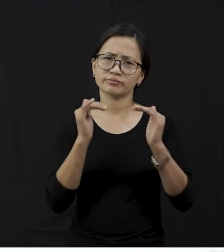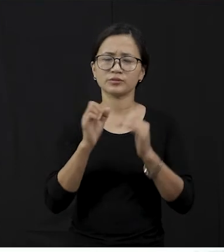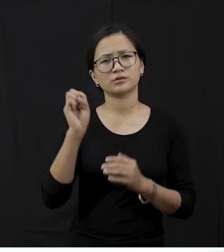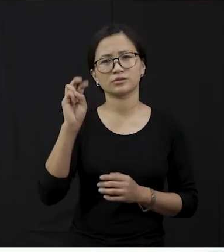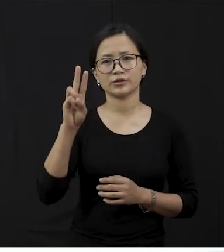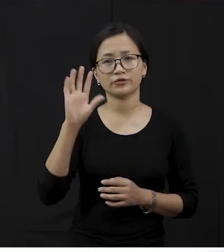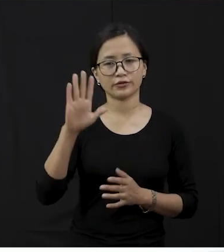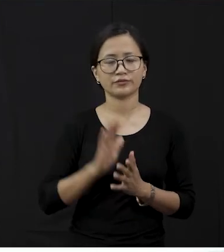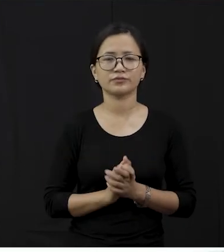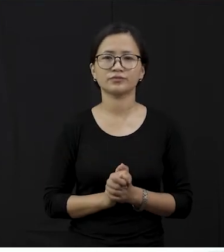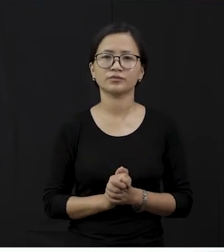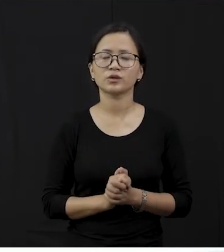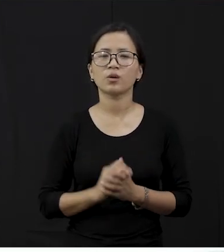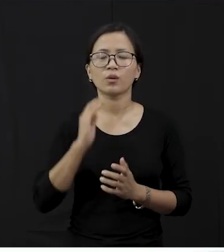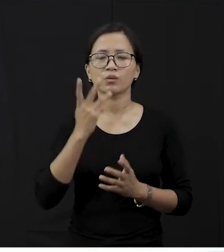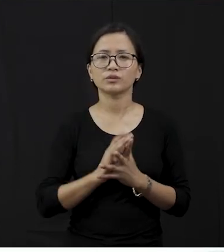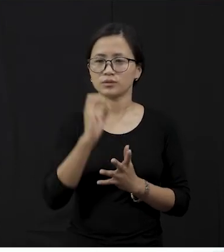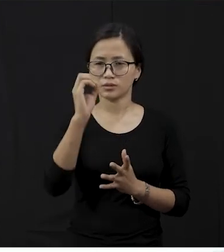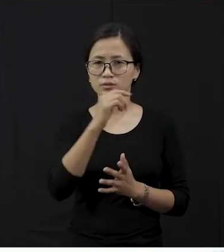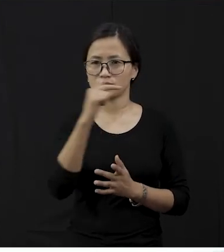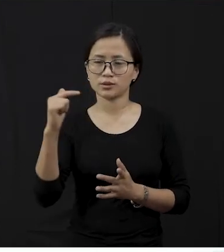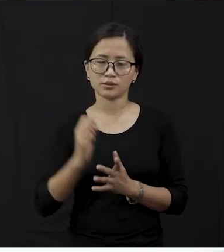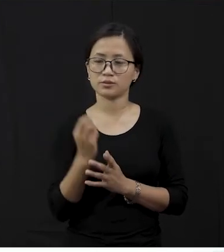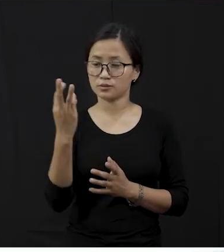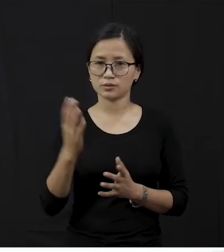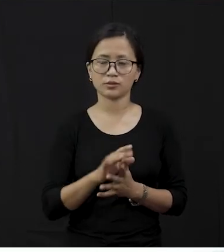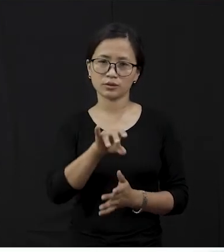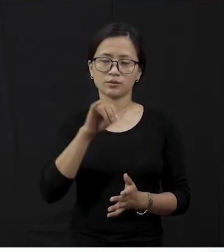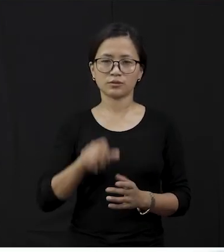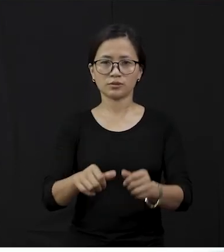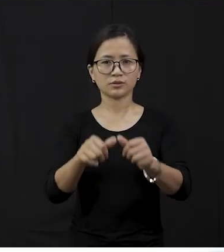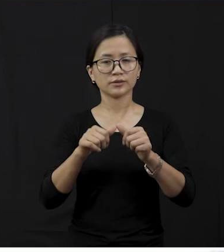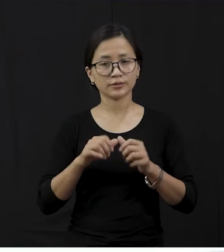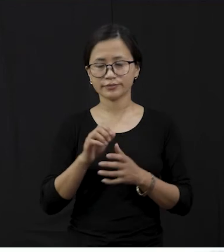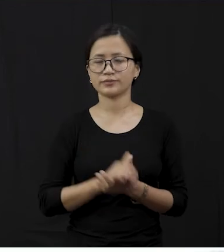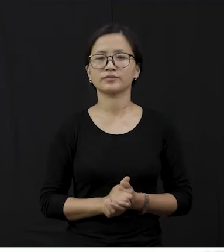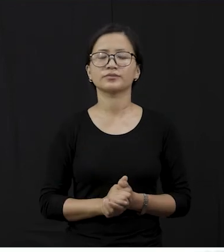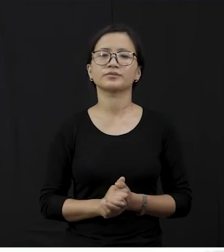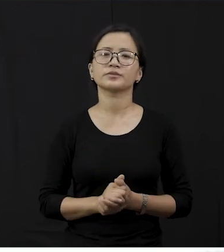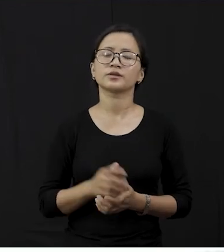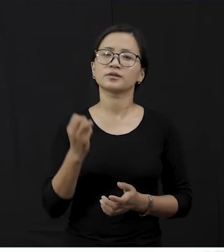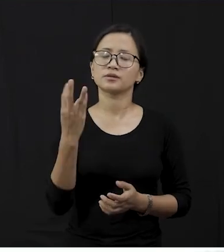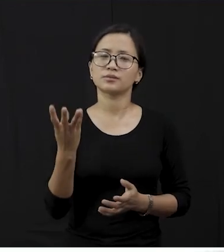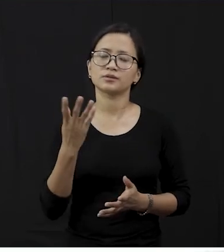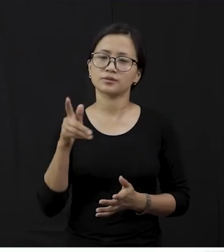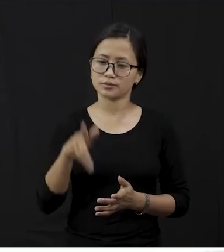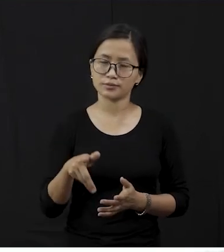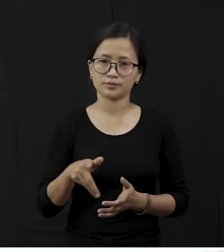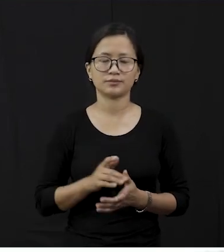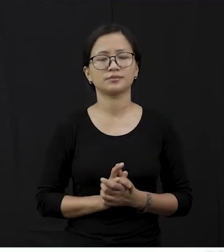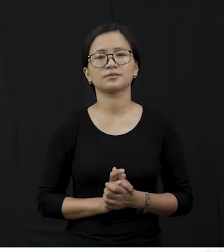Okay? When 0 is subtracted from a number, we get the number itself as the